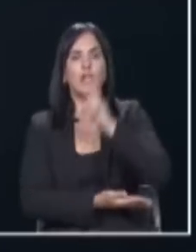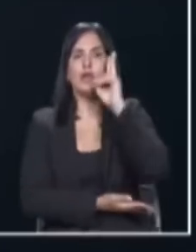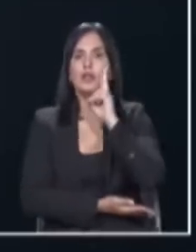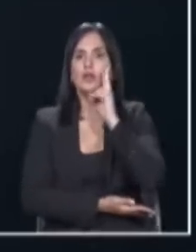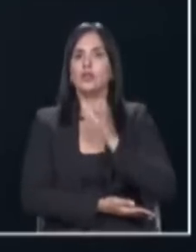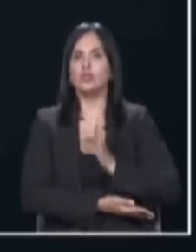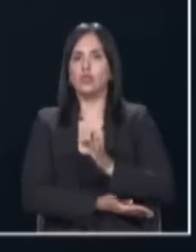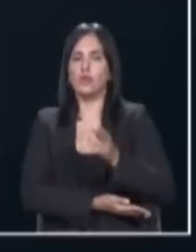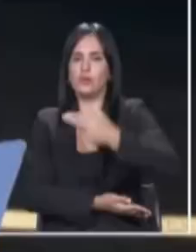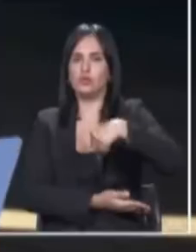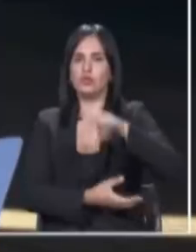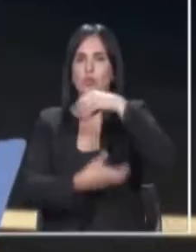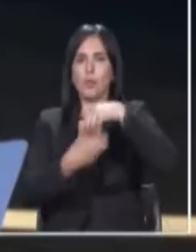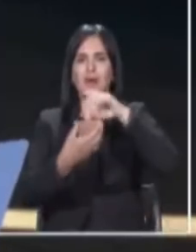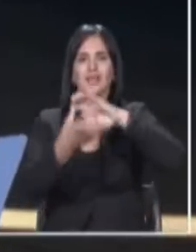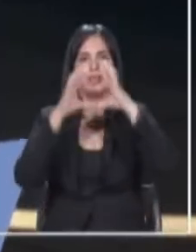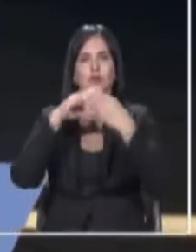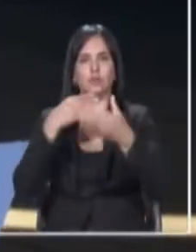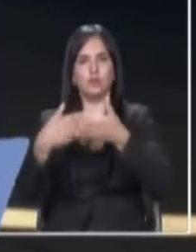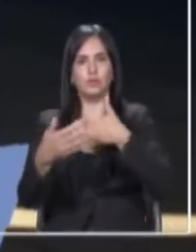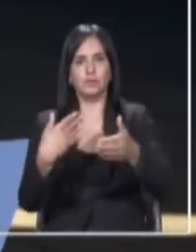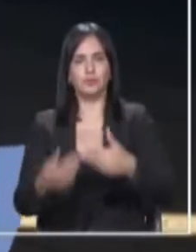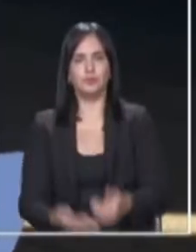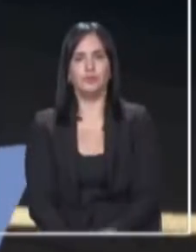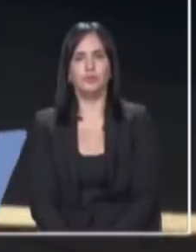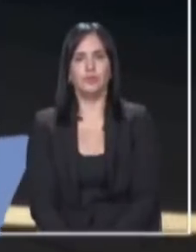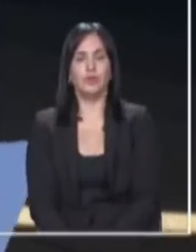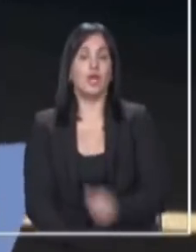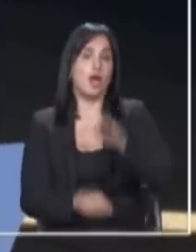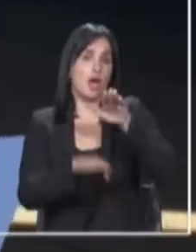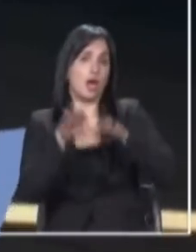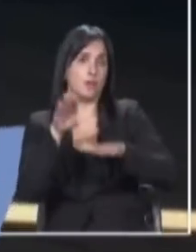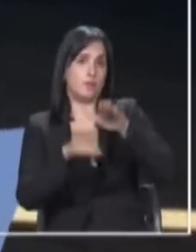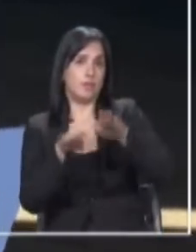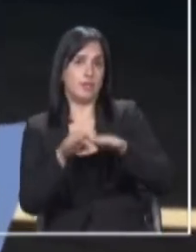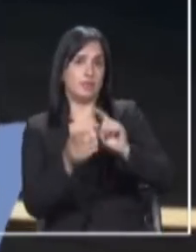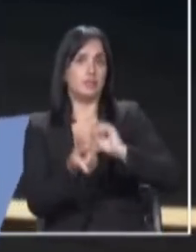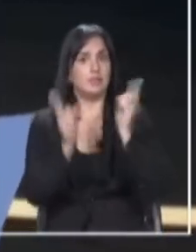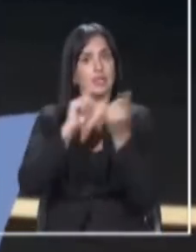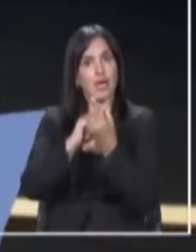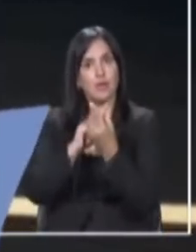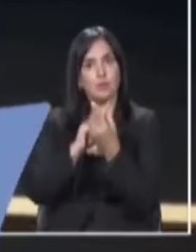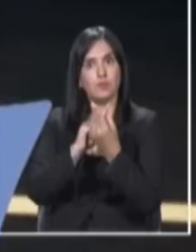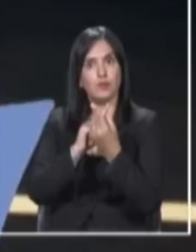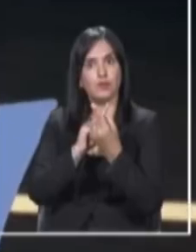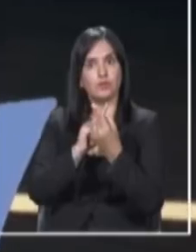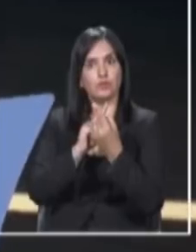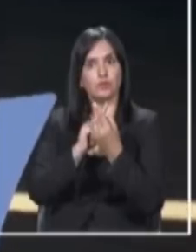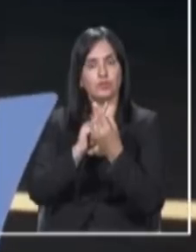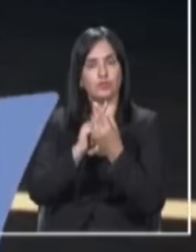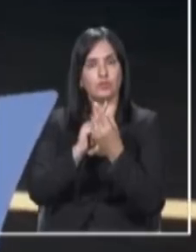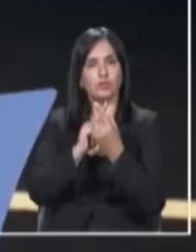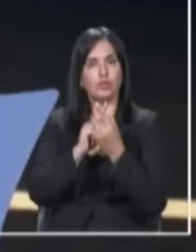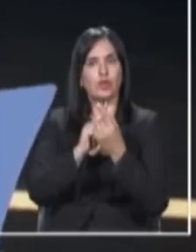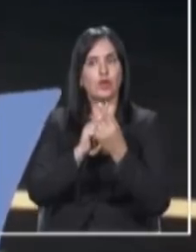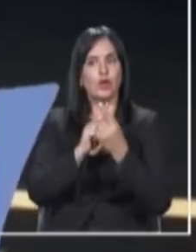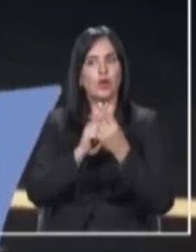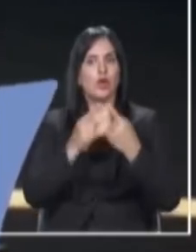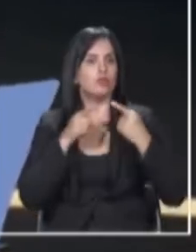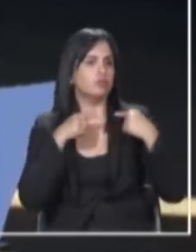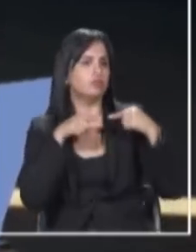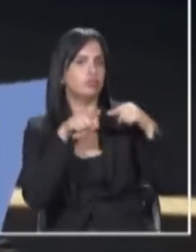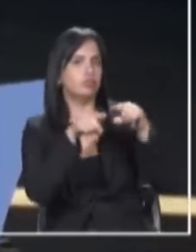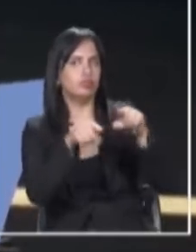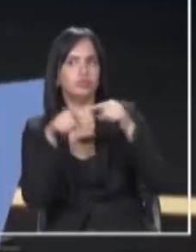world sometimes evolutionary changes occur at the same time in different places